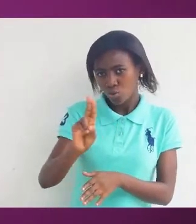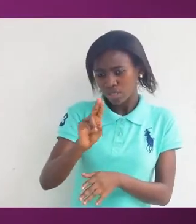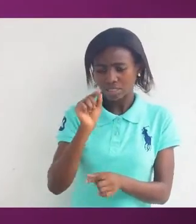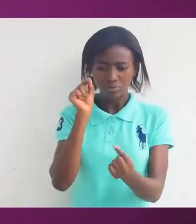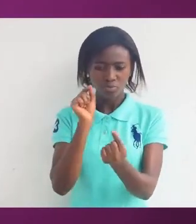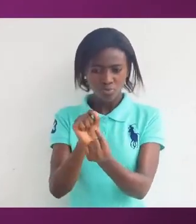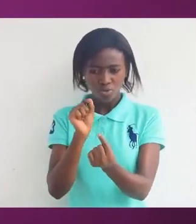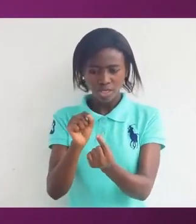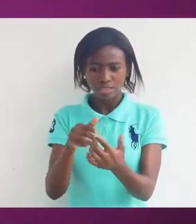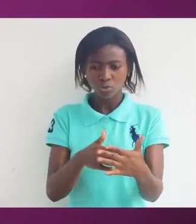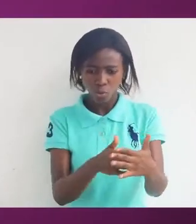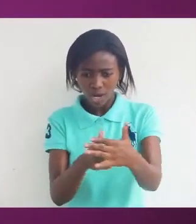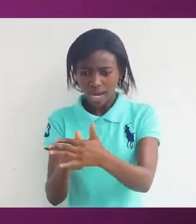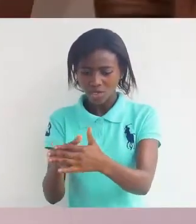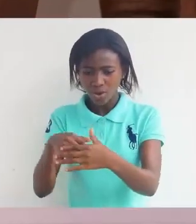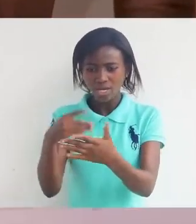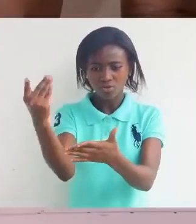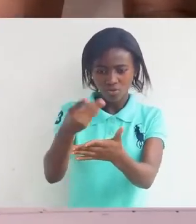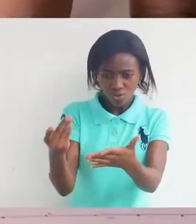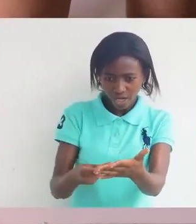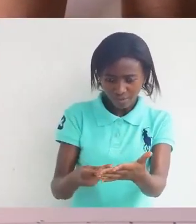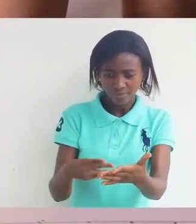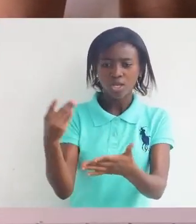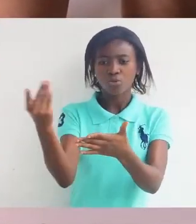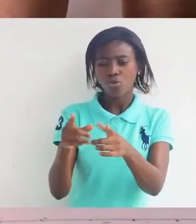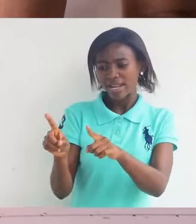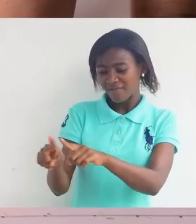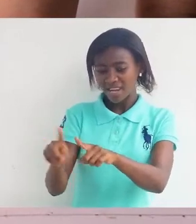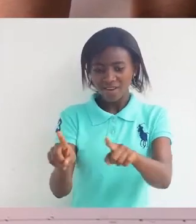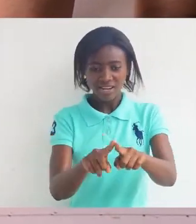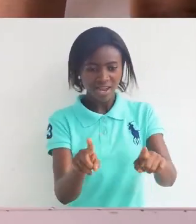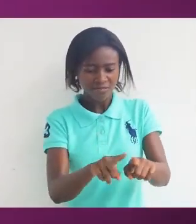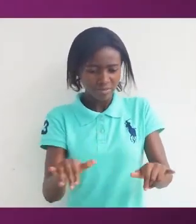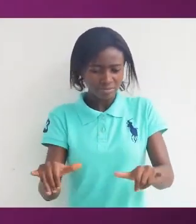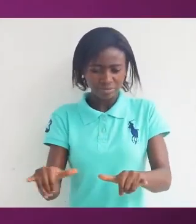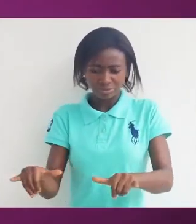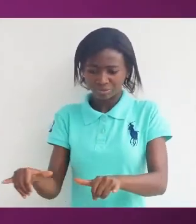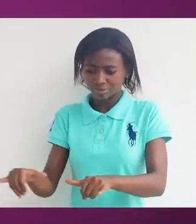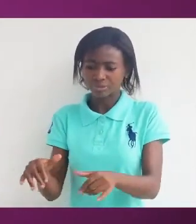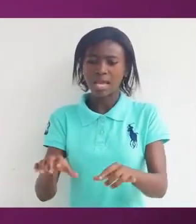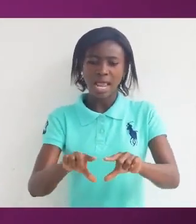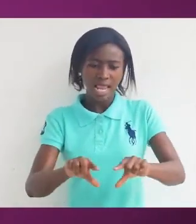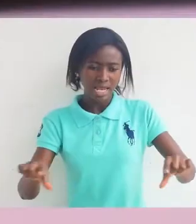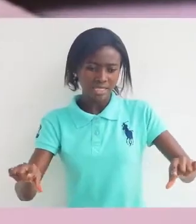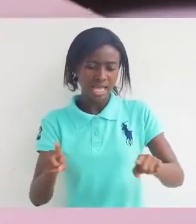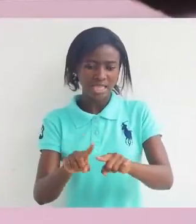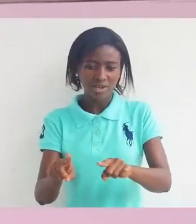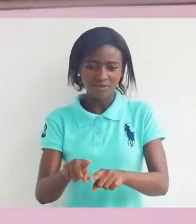points as a guide, draw several vertical parallel lines and draw